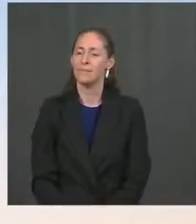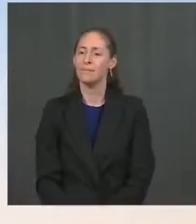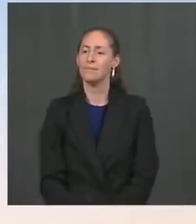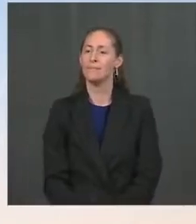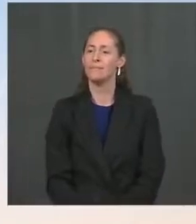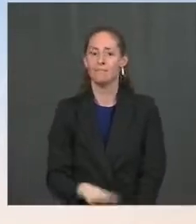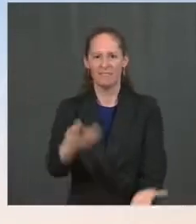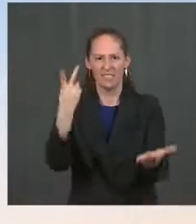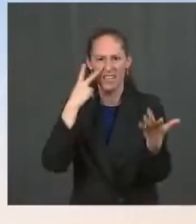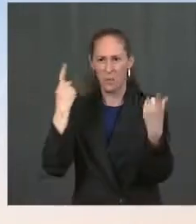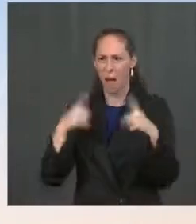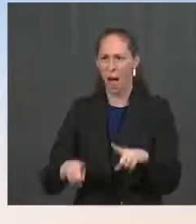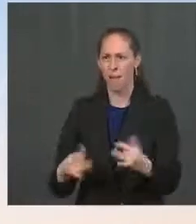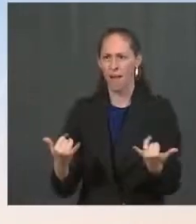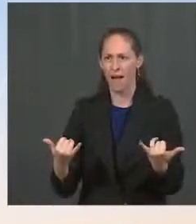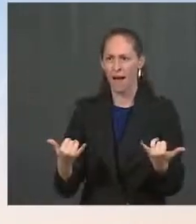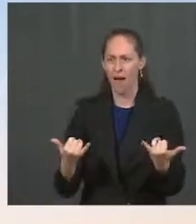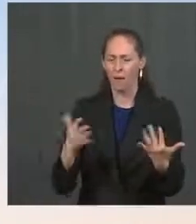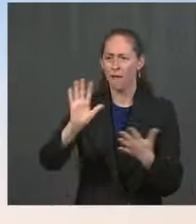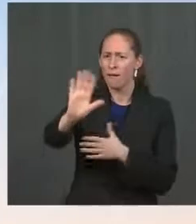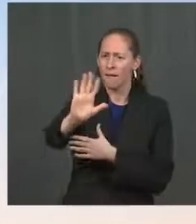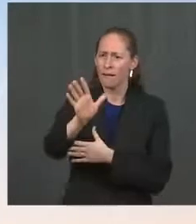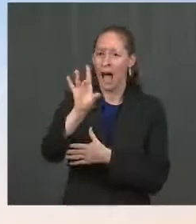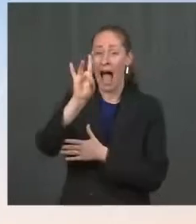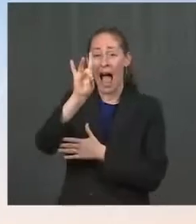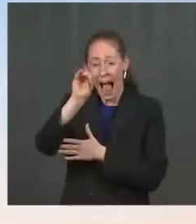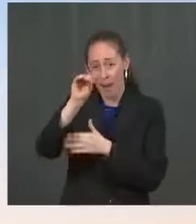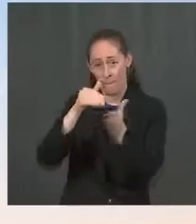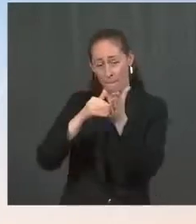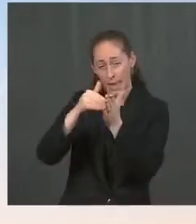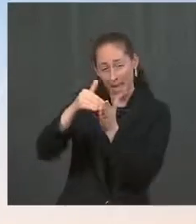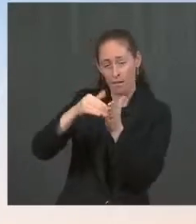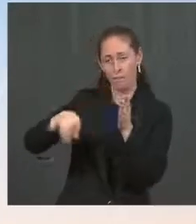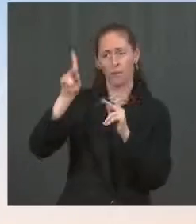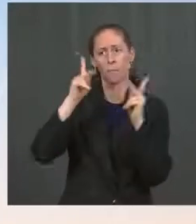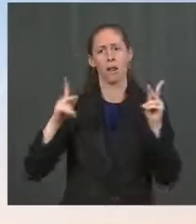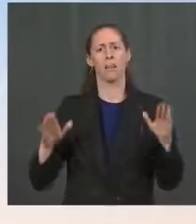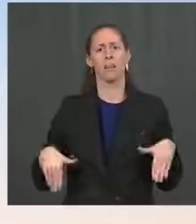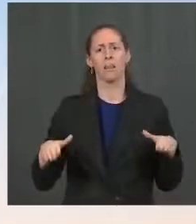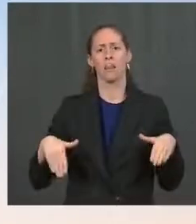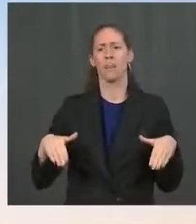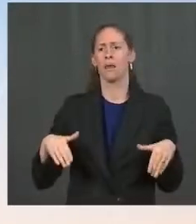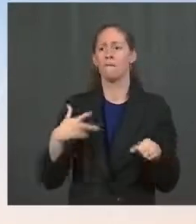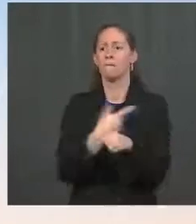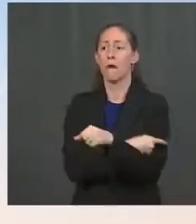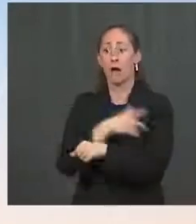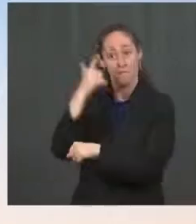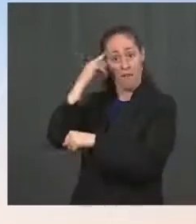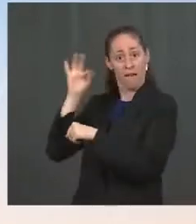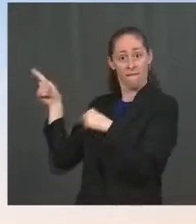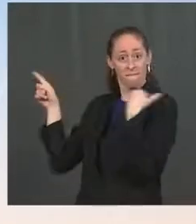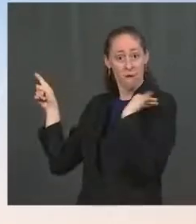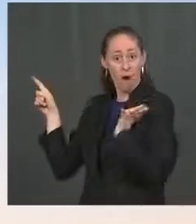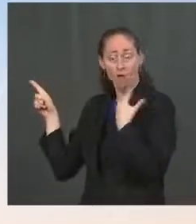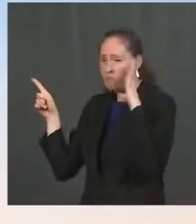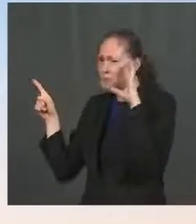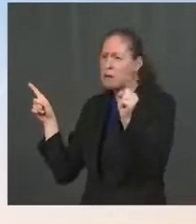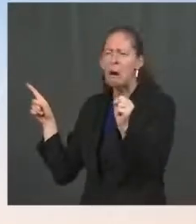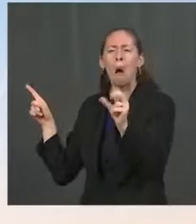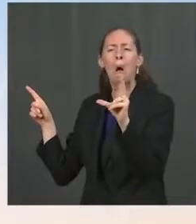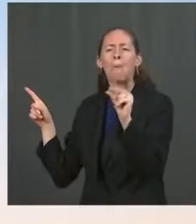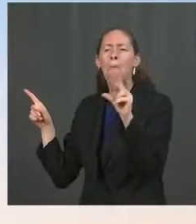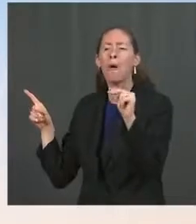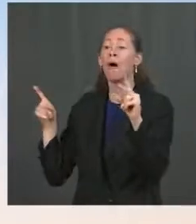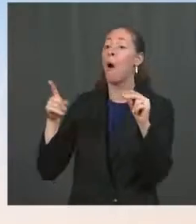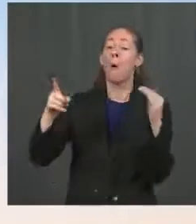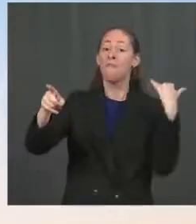of any other reason, not because of a speech, not because of CDC guidance, not because of any other reason. And so what our